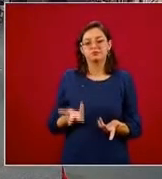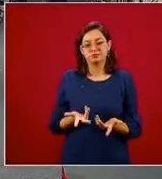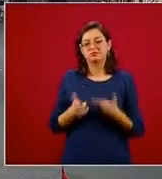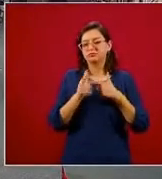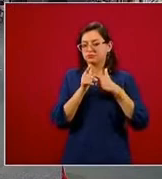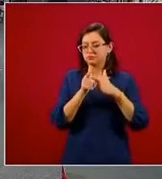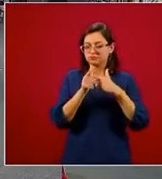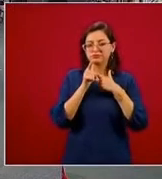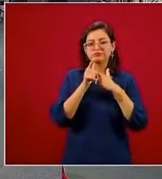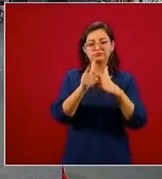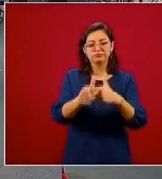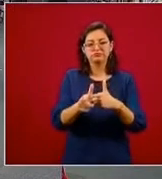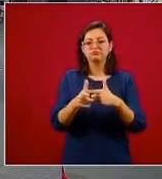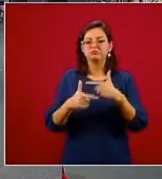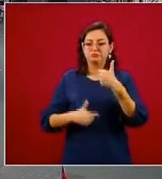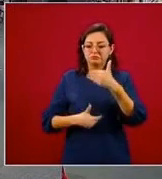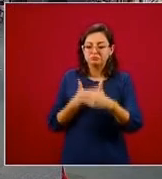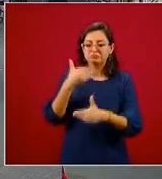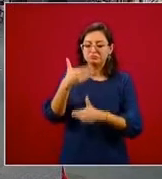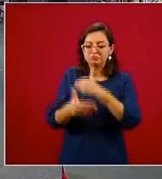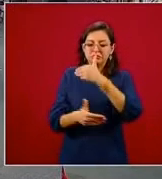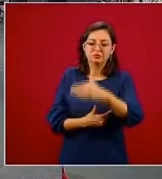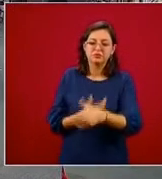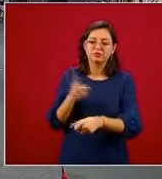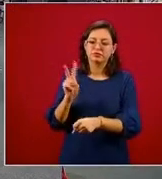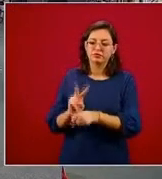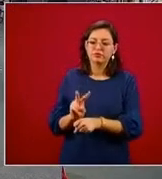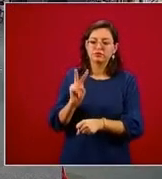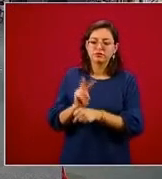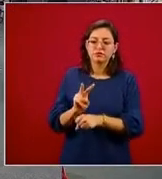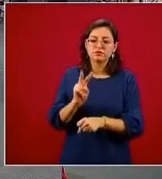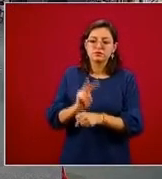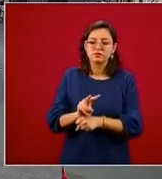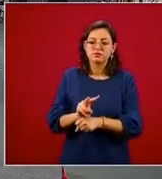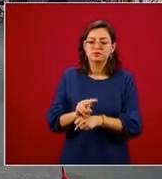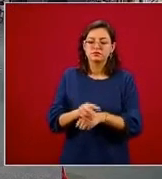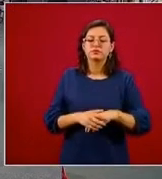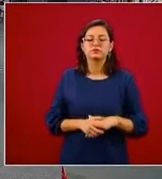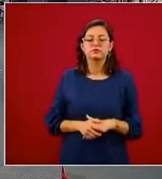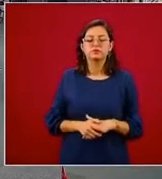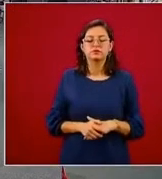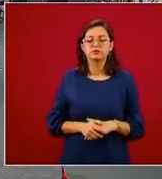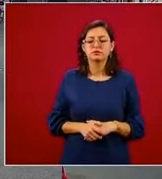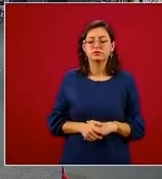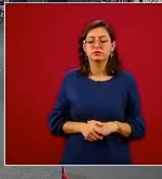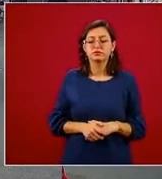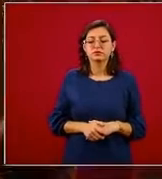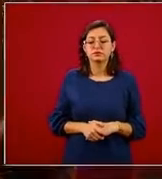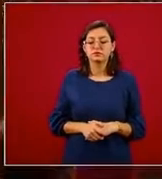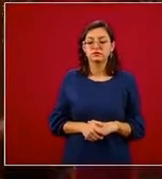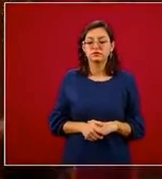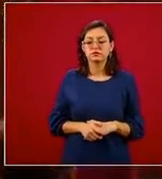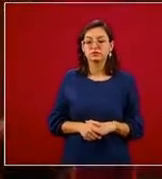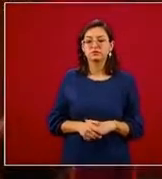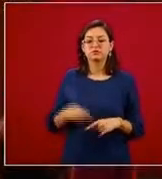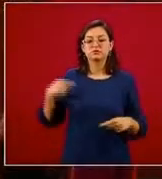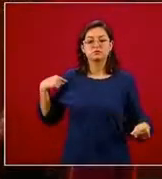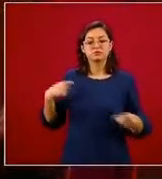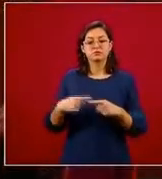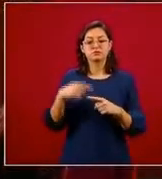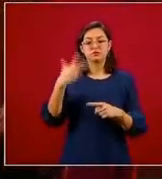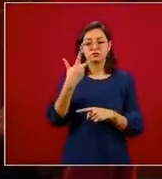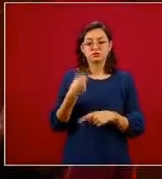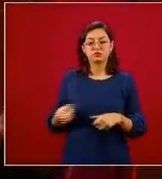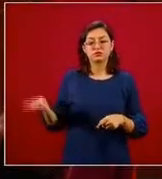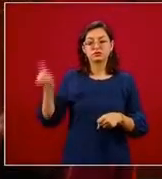101,900 tests that would allow logically to keep up with this surveillance of the behavior